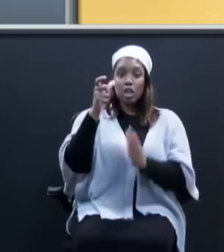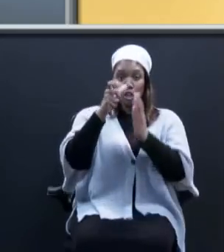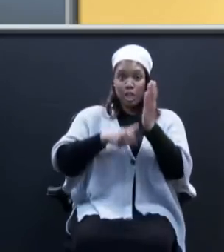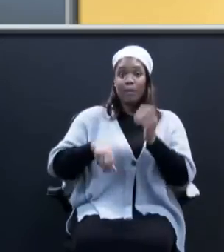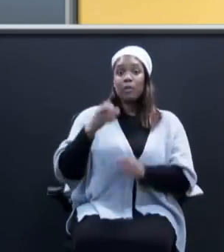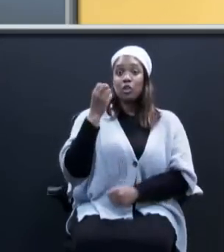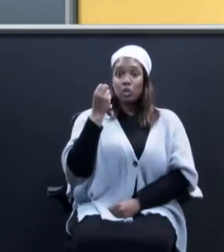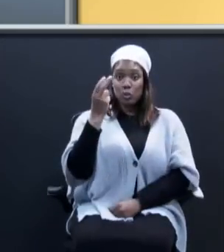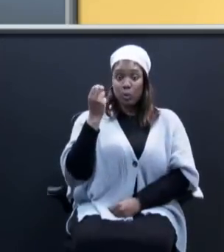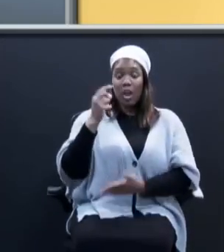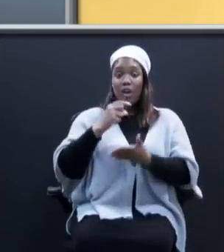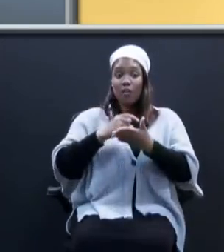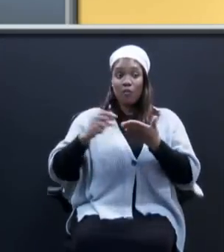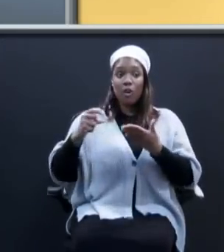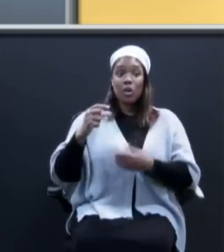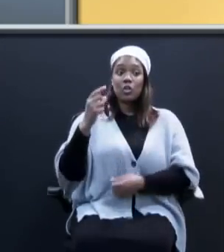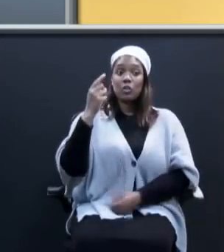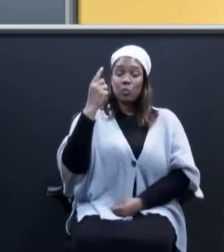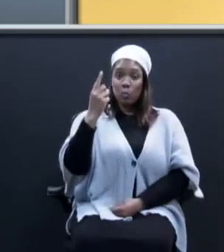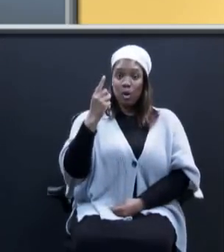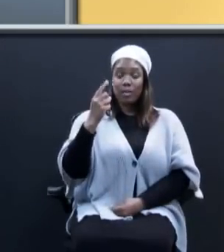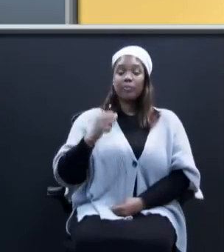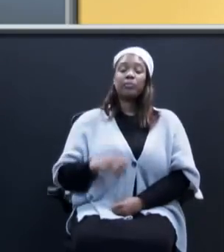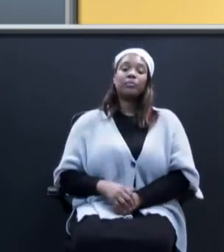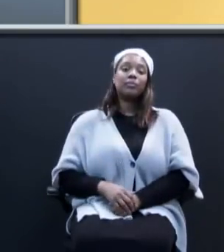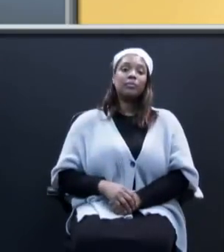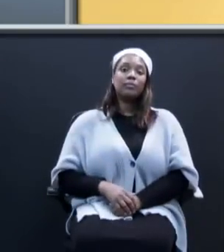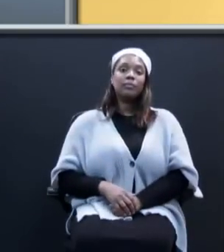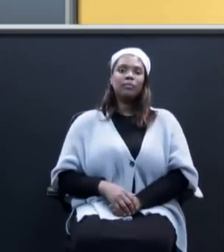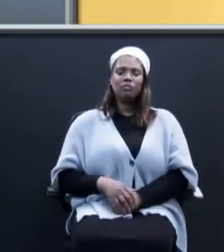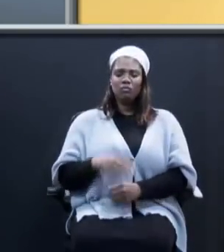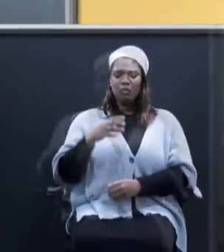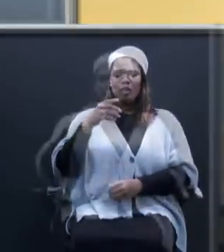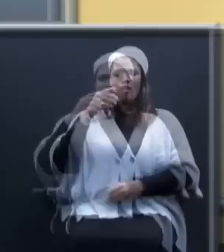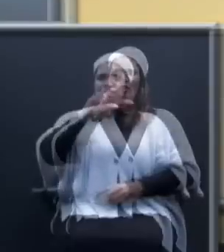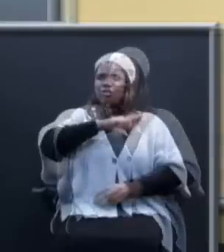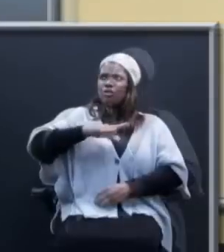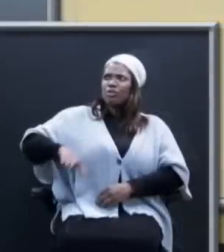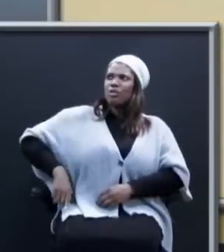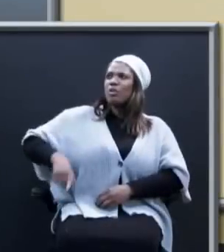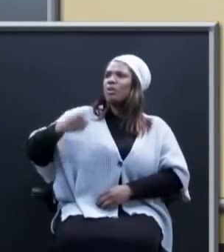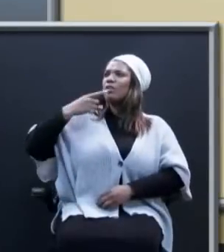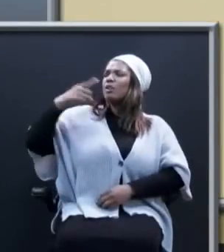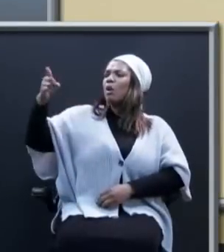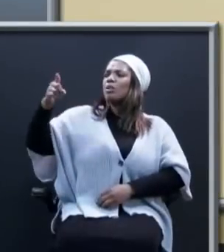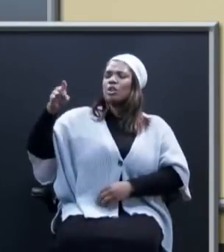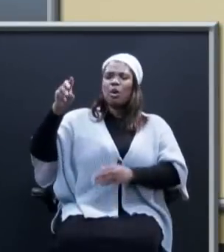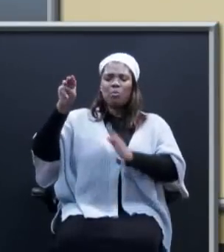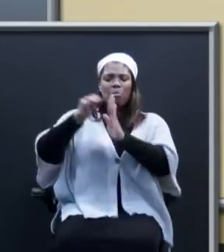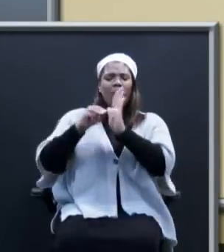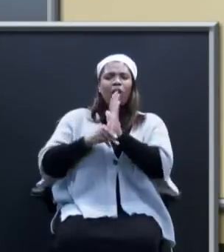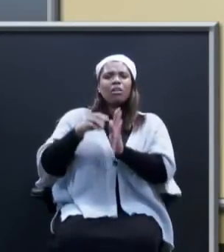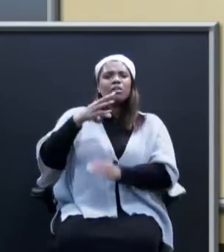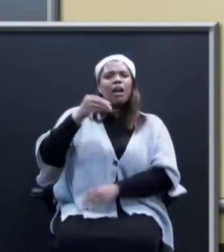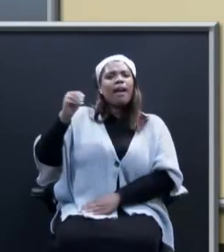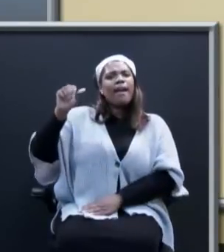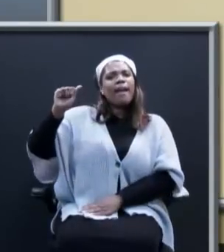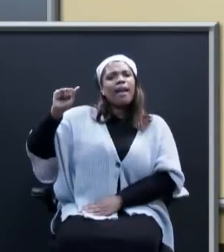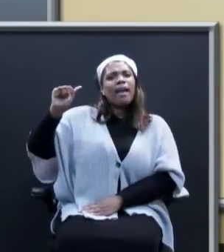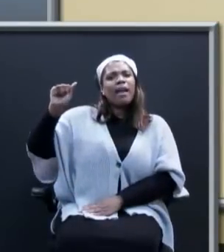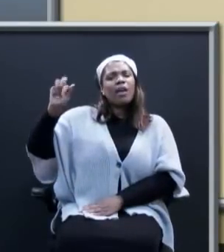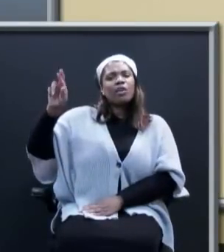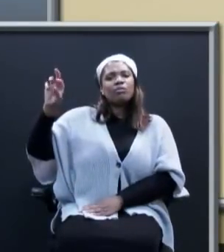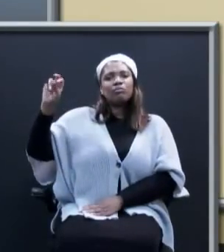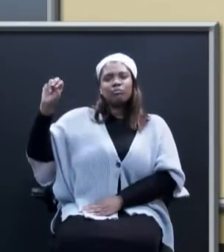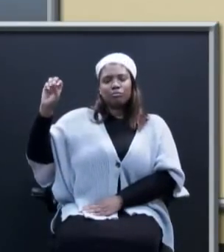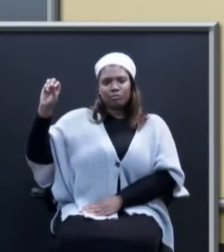says. 12 and 1, go ahead and read. And the Lord spake unto Moses and Aaron in the land of Egypt, saying, go ahead. This